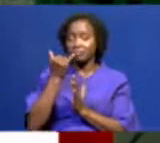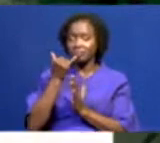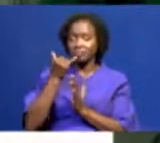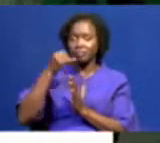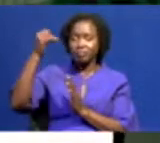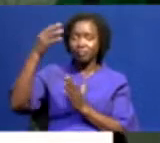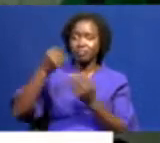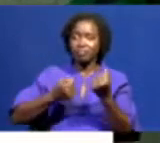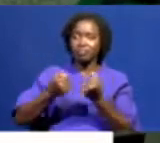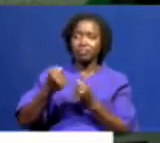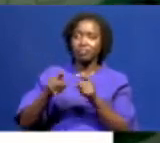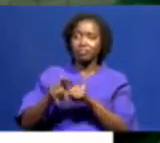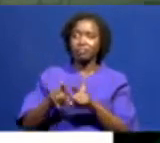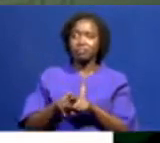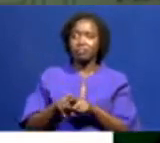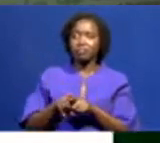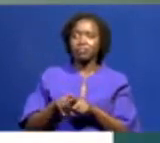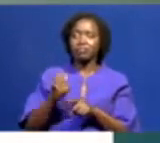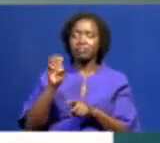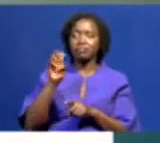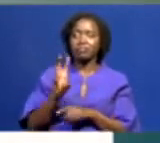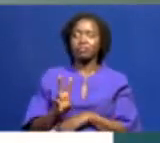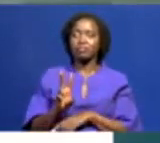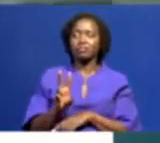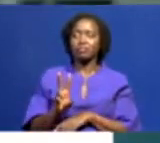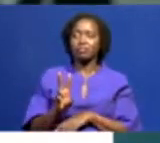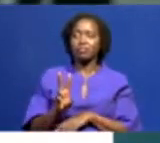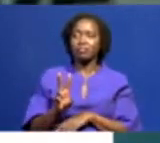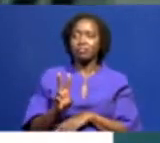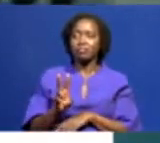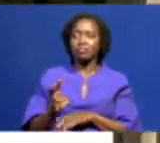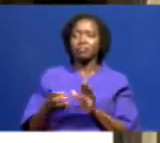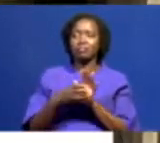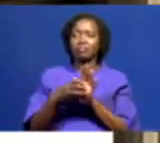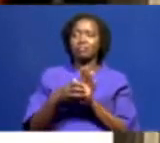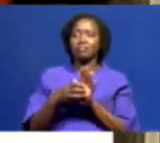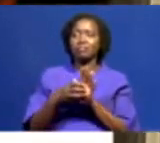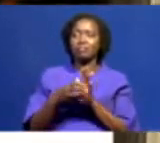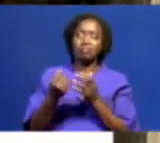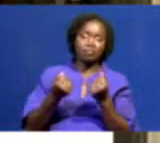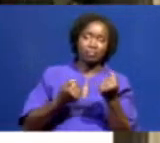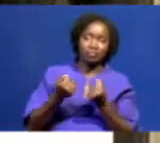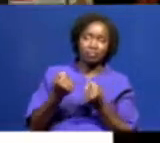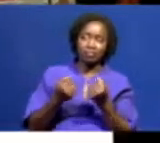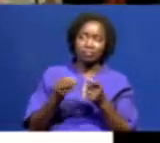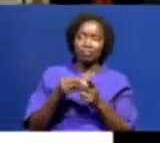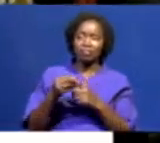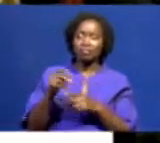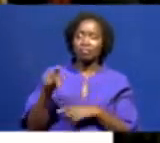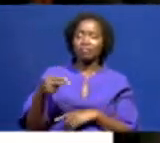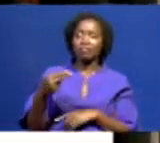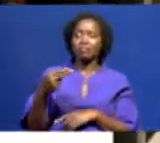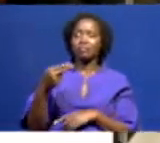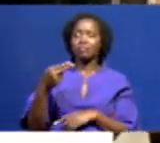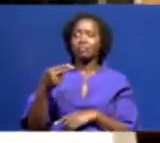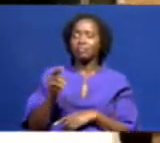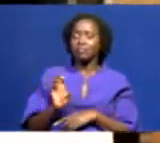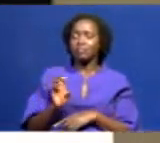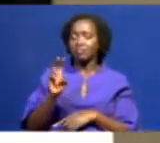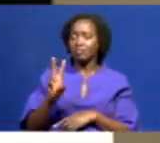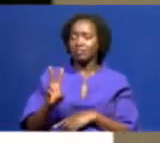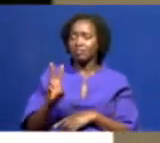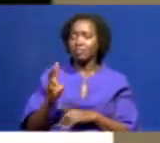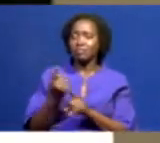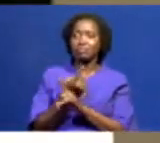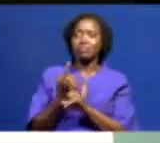vehicle, also known as an EV. Plug-in hybrid electric vehicles or PHEV varieties can